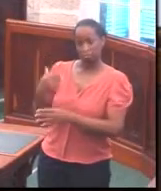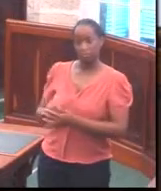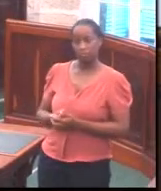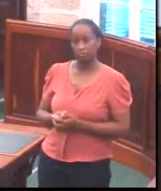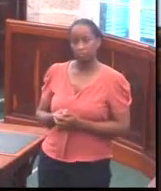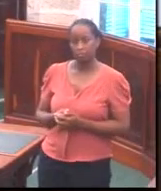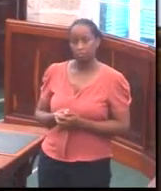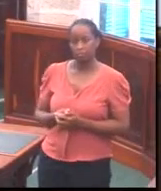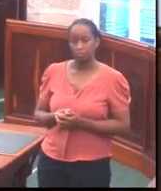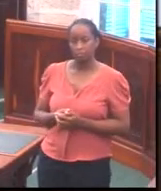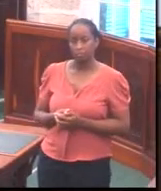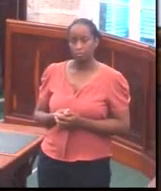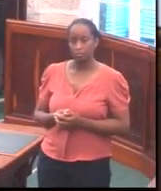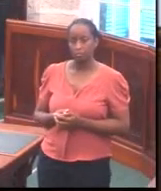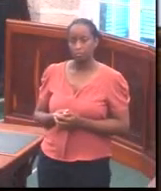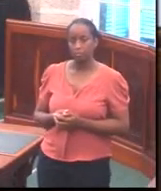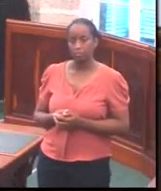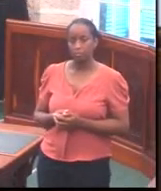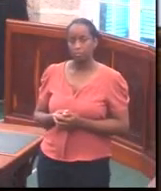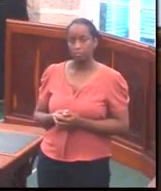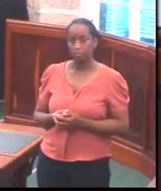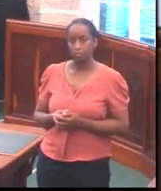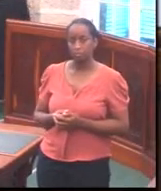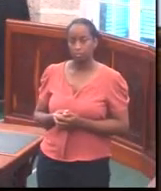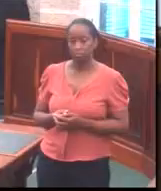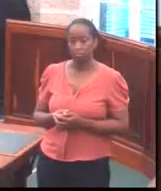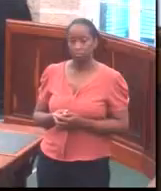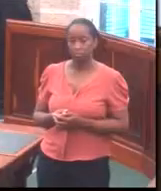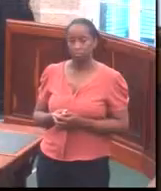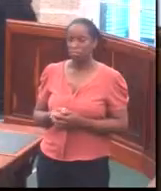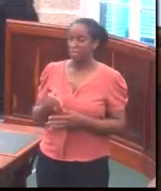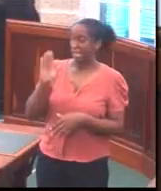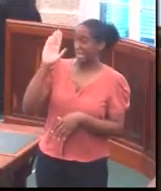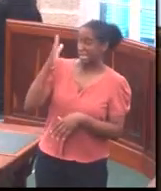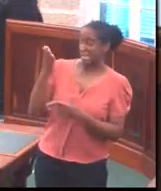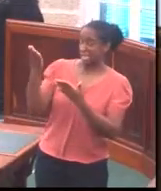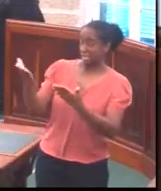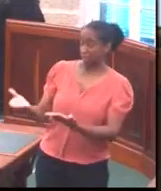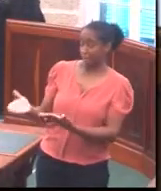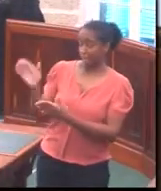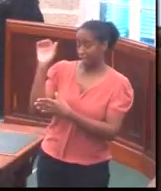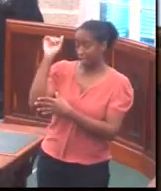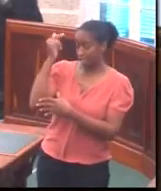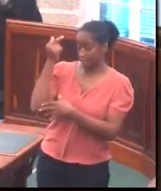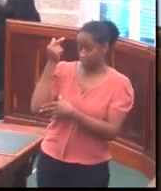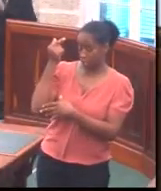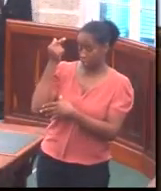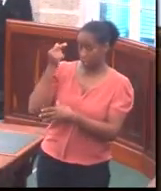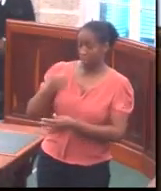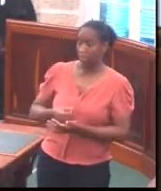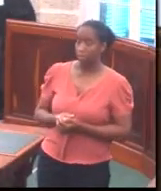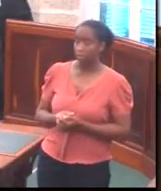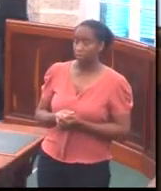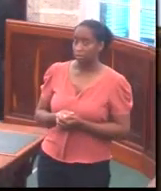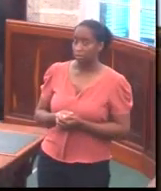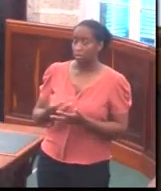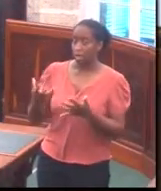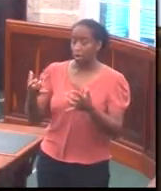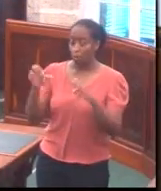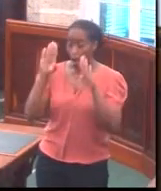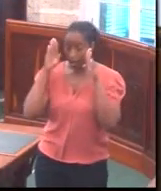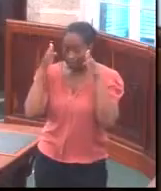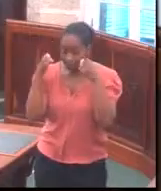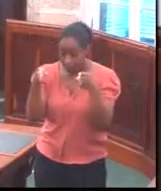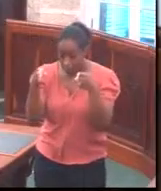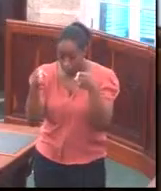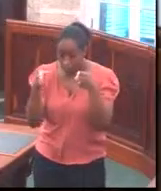an attempt is made by the Honourable Attorney General, not by you, sir, to confine us to 52B, although